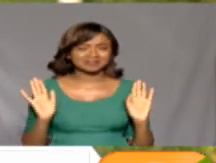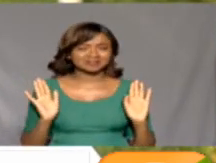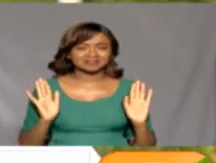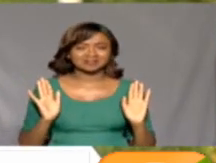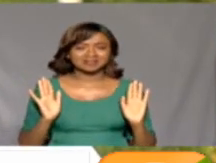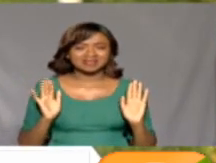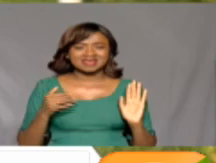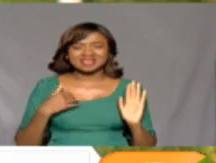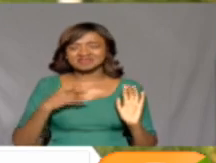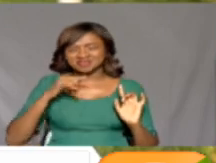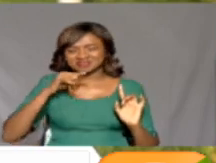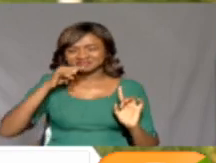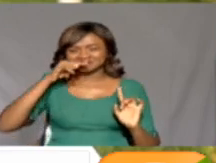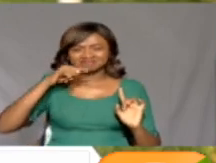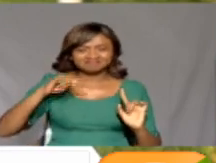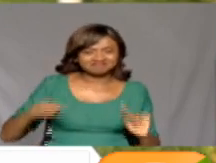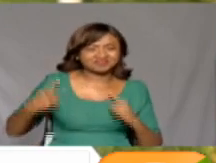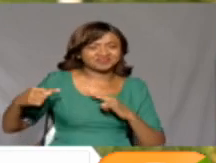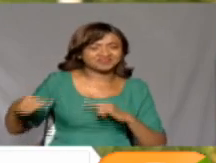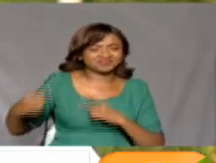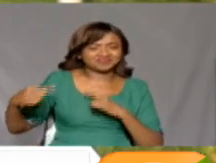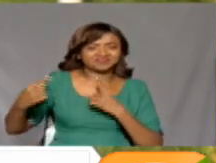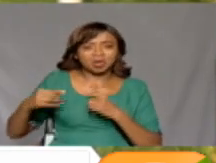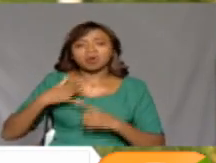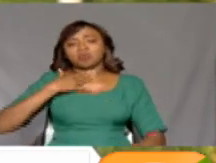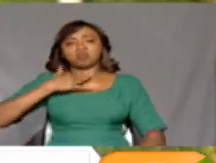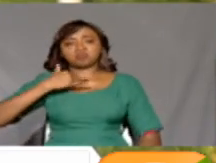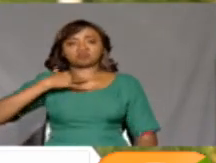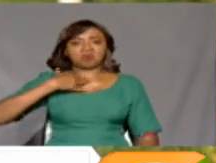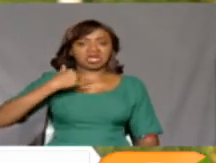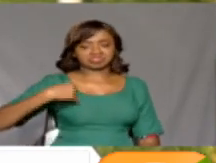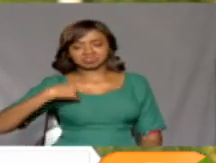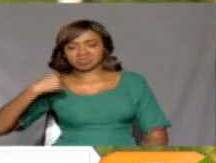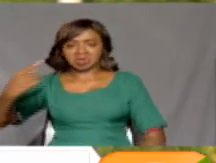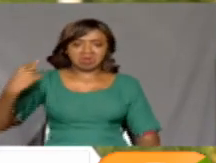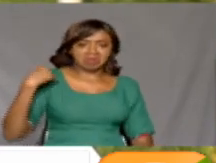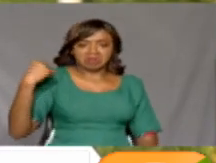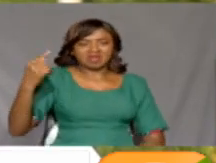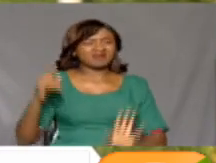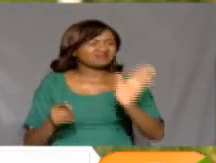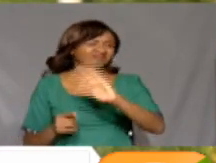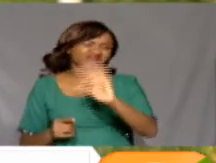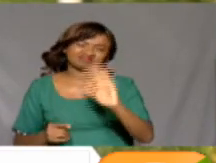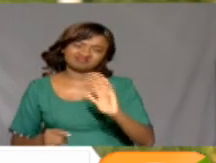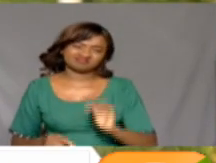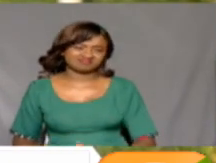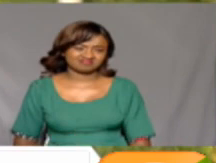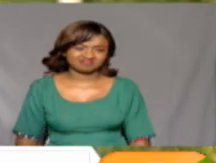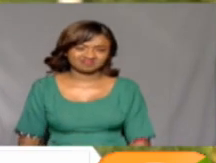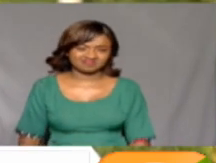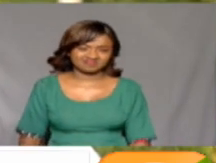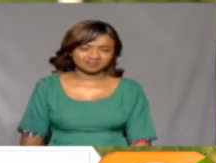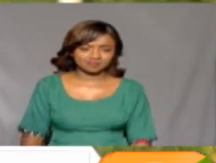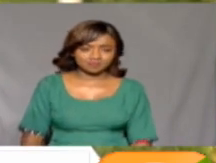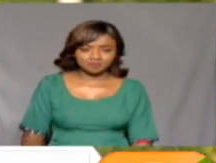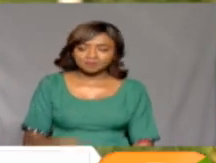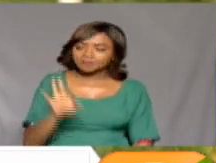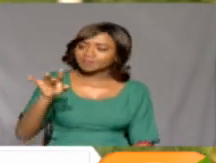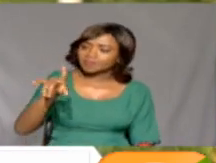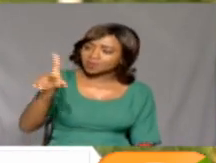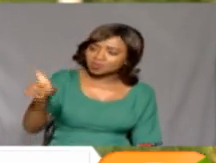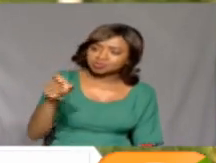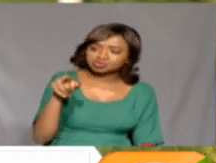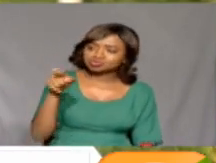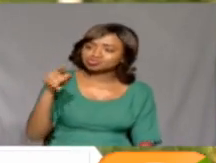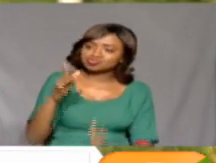and not to position myself for anything. Yeah. And again, the question of your relationship with his son,